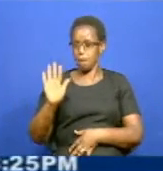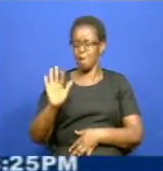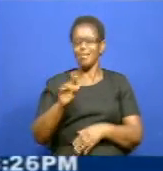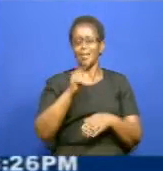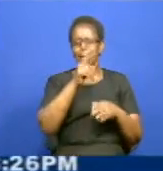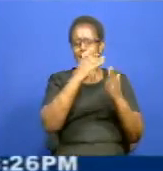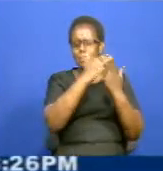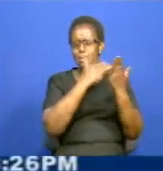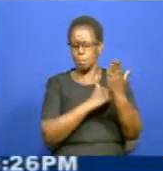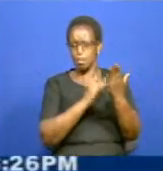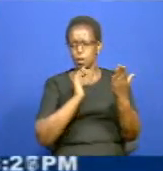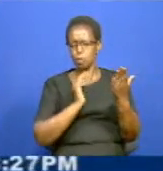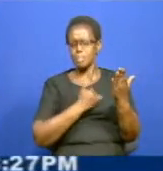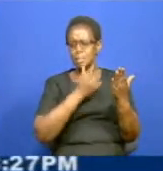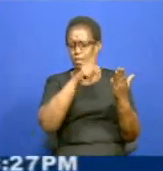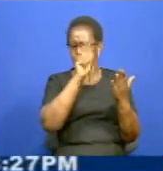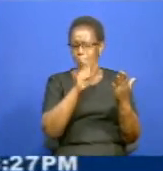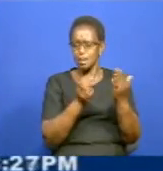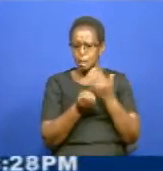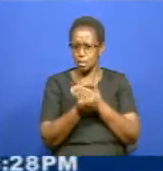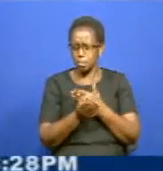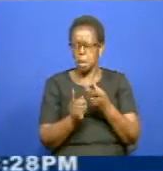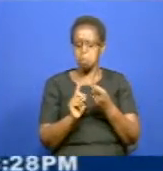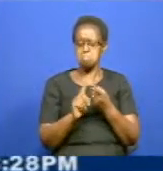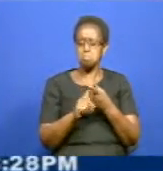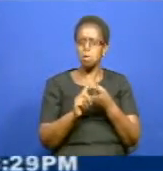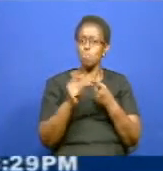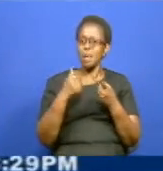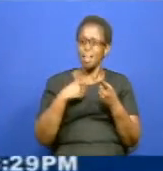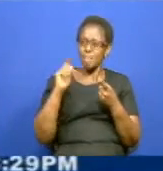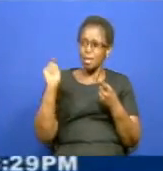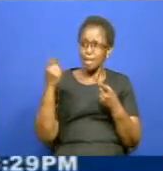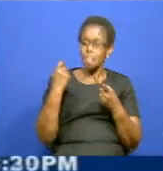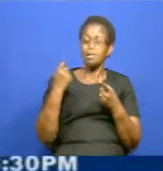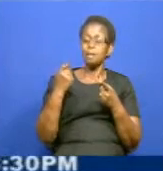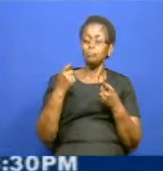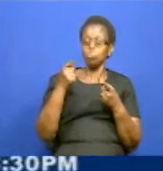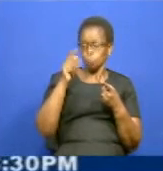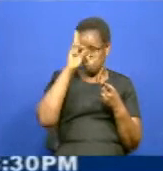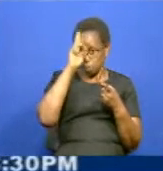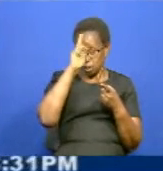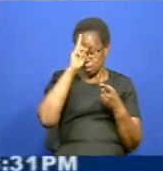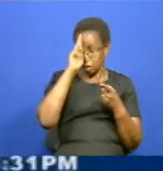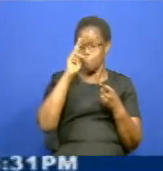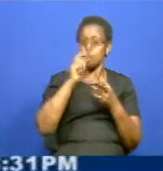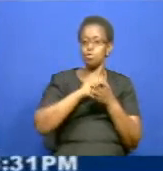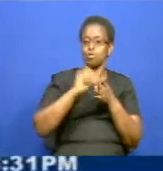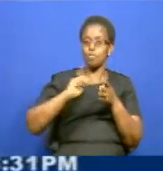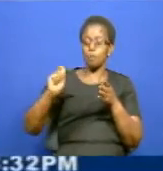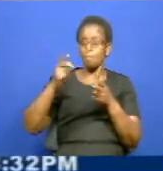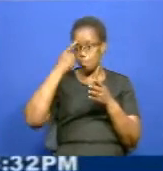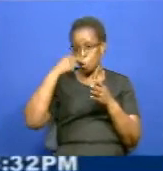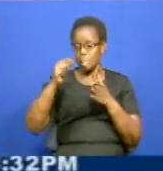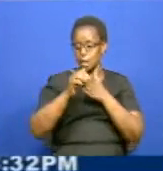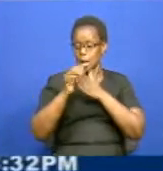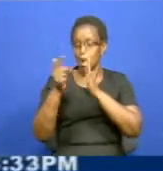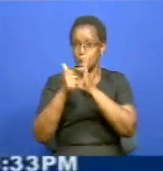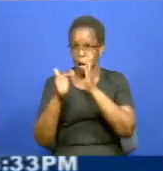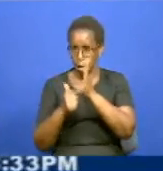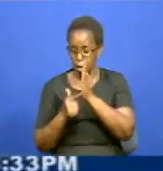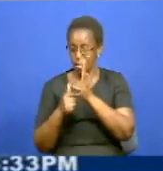1, state whether there is a Kenya police uniform policy guidelines in place. Secondly,